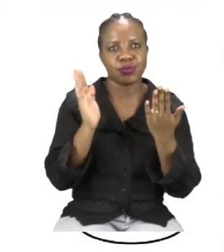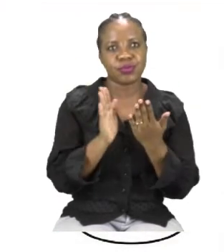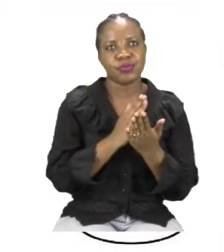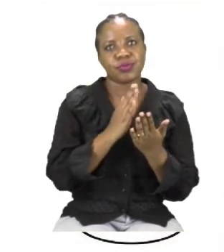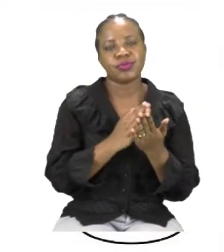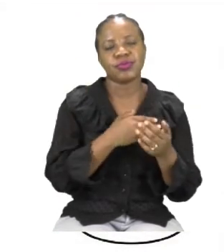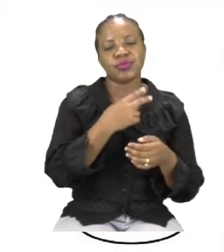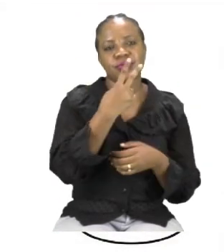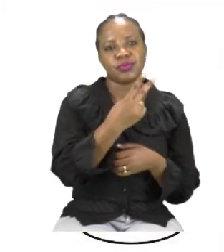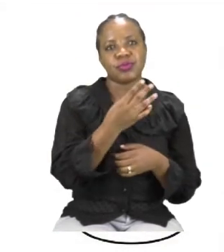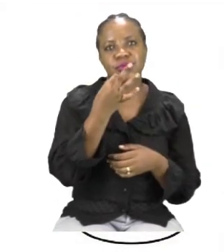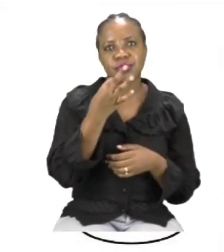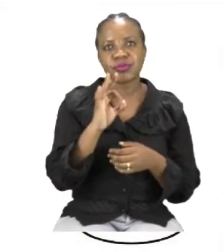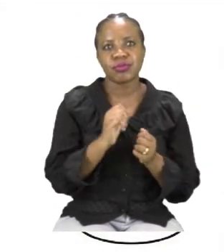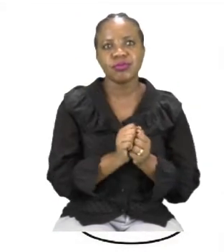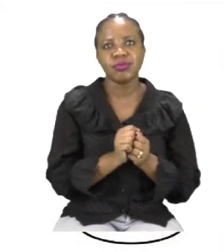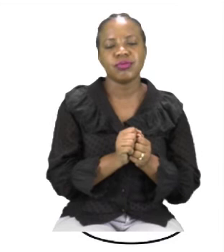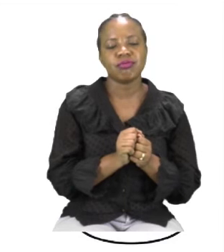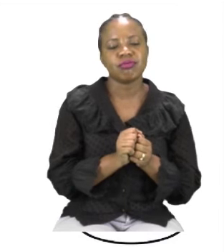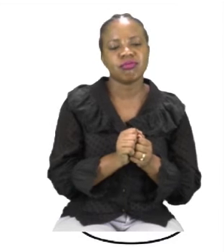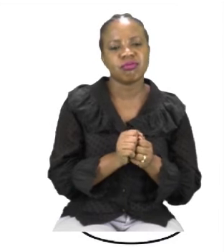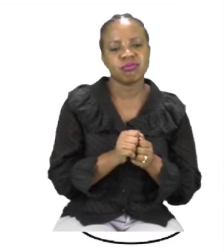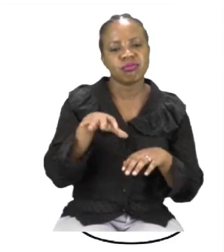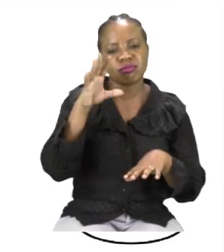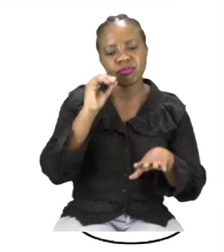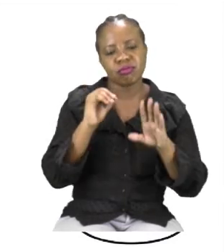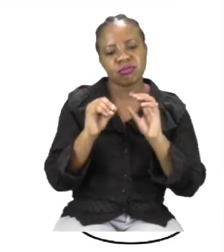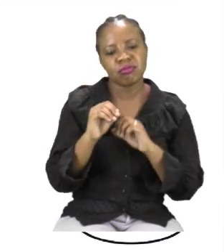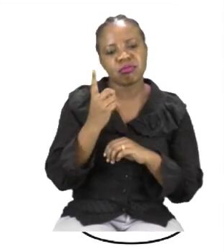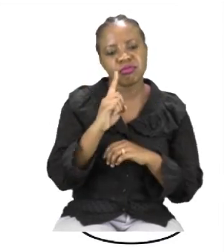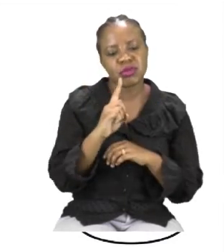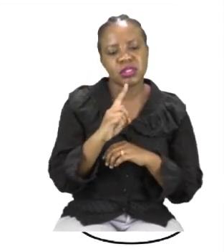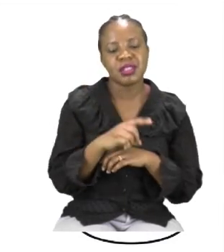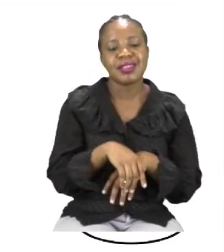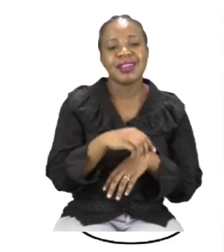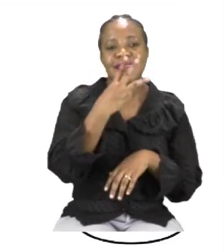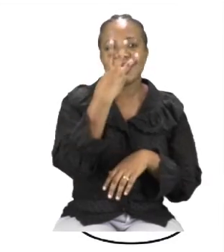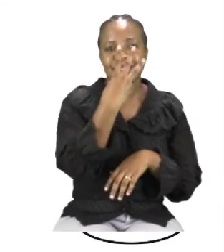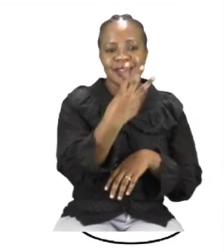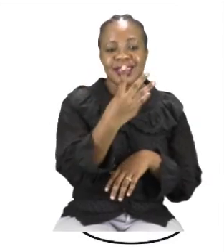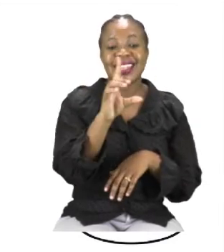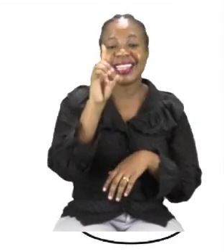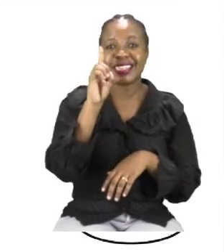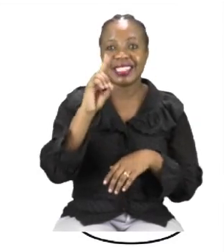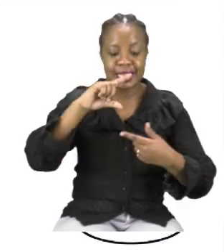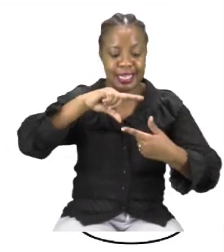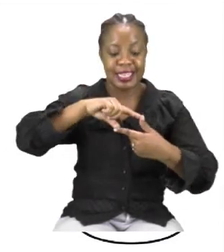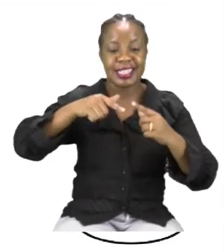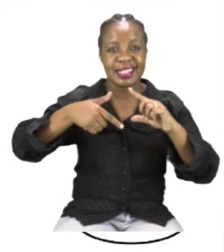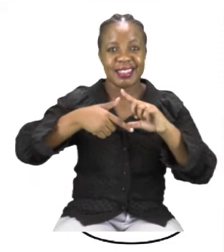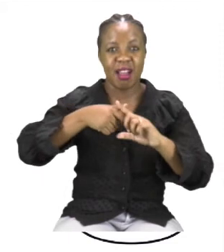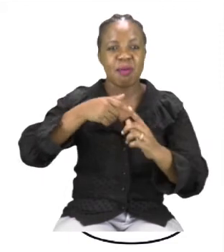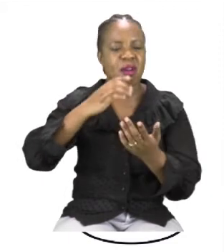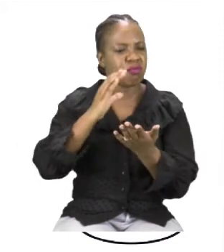page 29, we are going to be talking about 3D shapes in real life. Now the